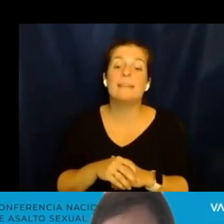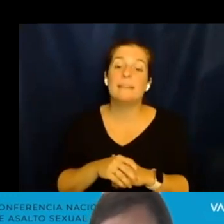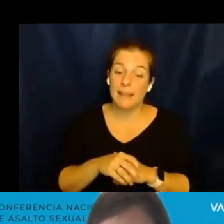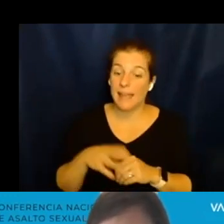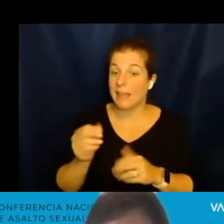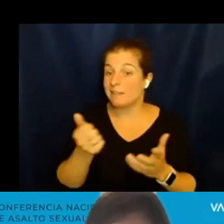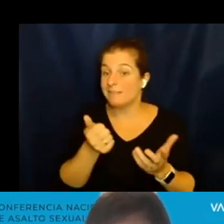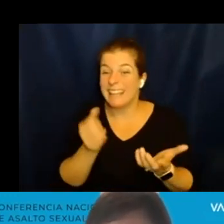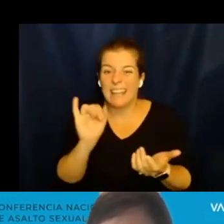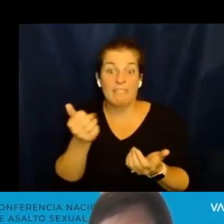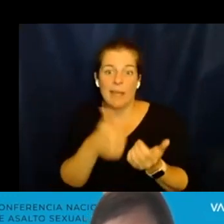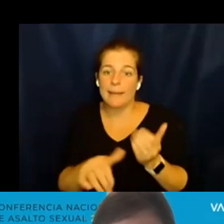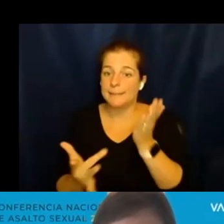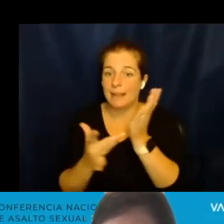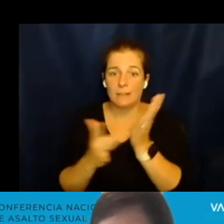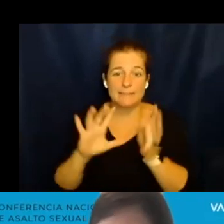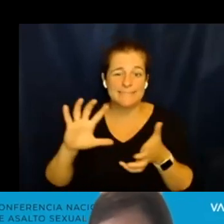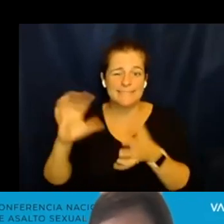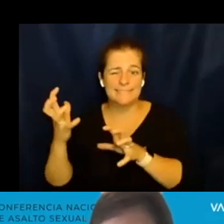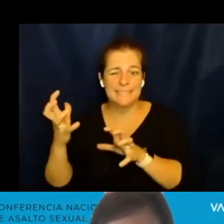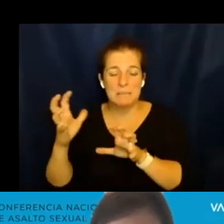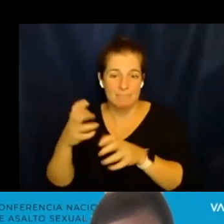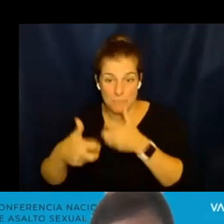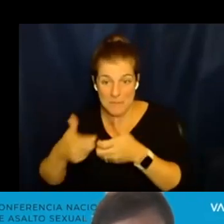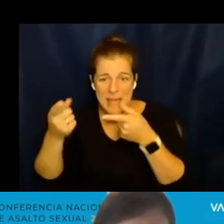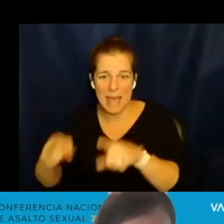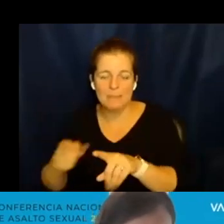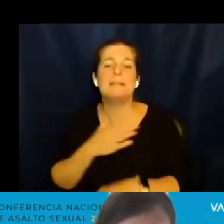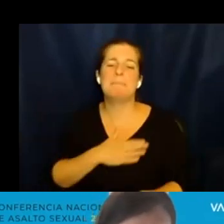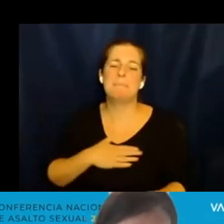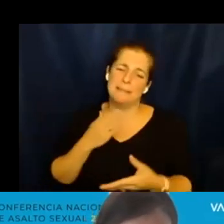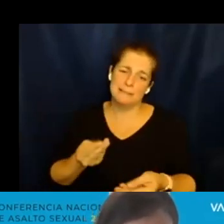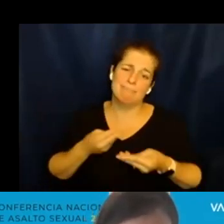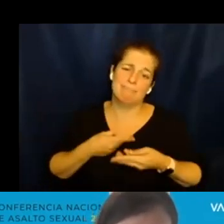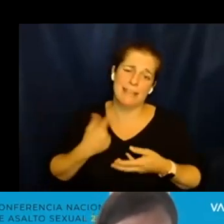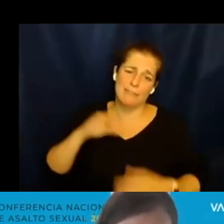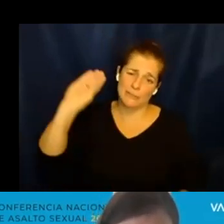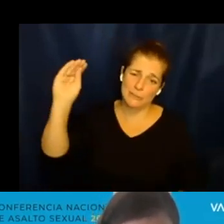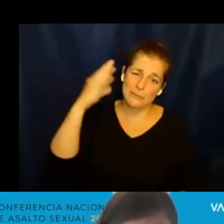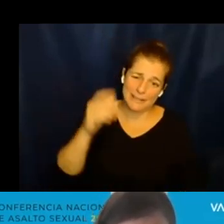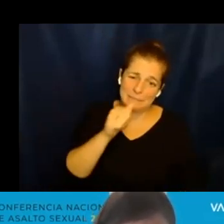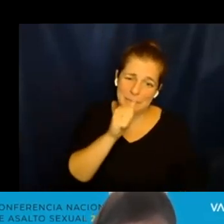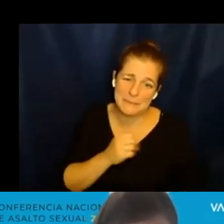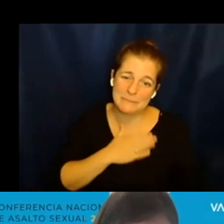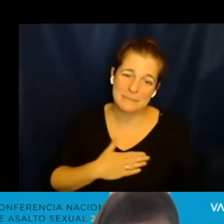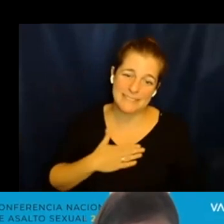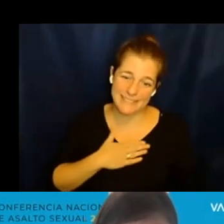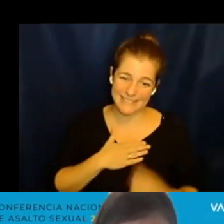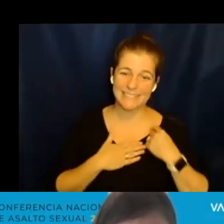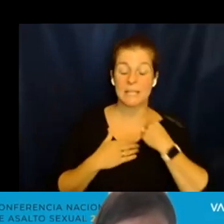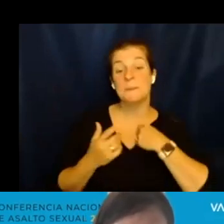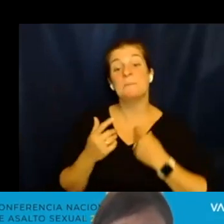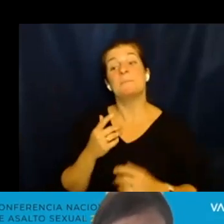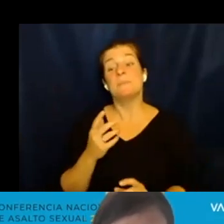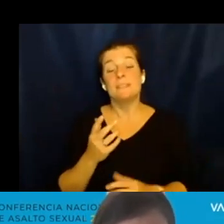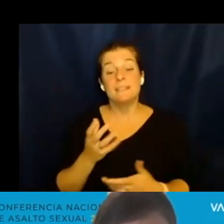technological challenge. Let's be present. Let's give ourselves the opportunity to listen to the leaders of this movement who are carrying out very